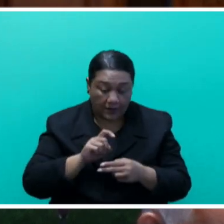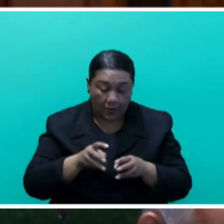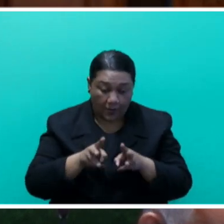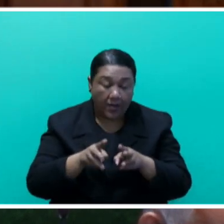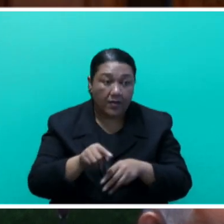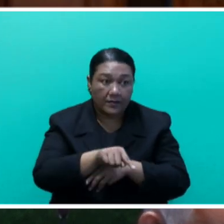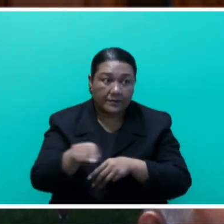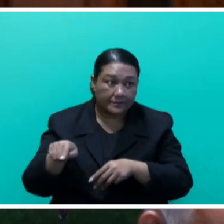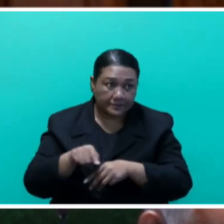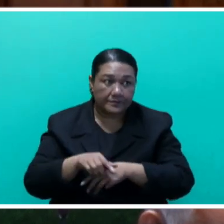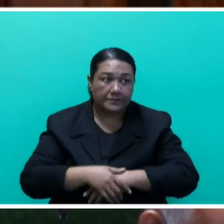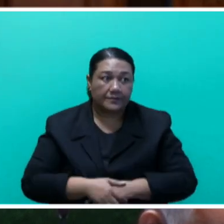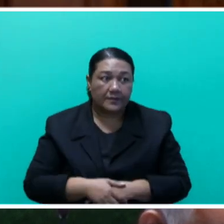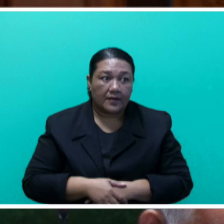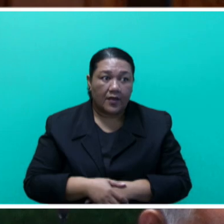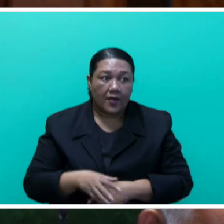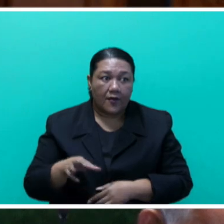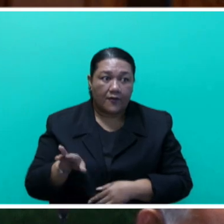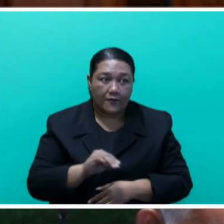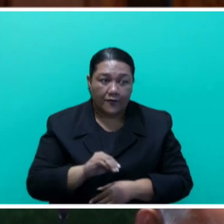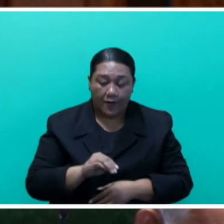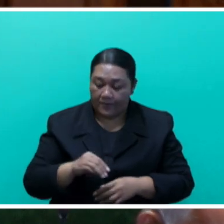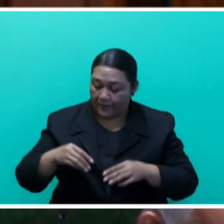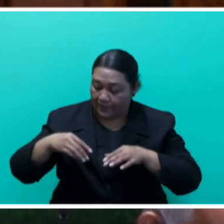ridge to reef.